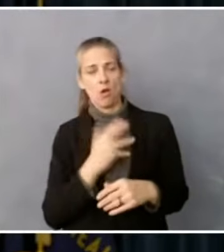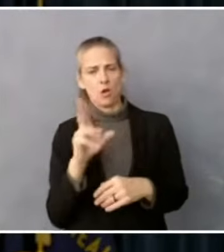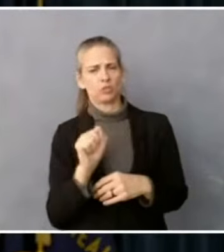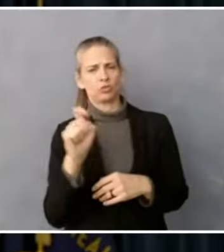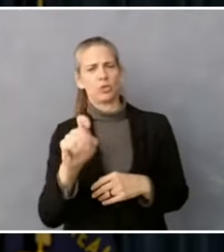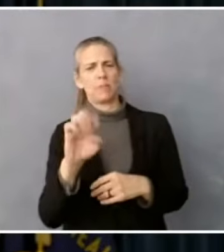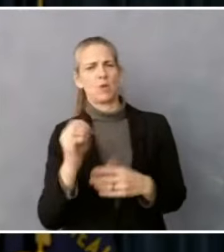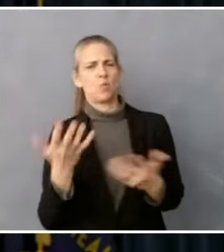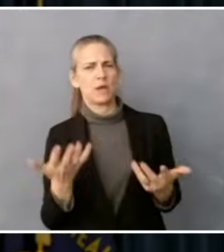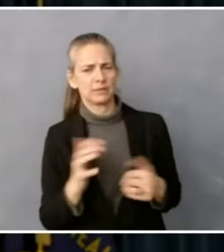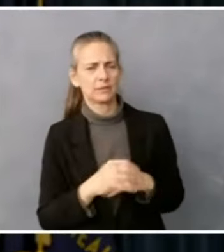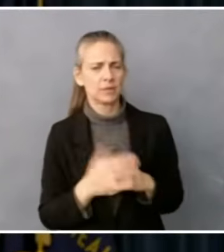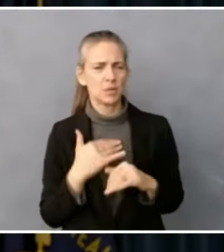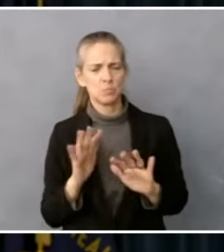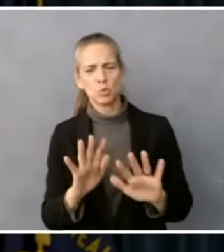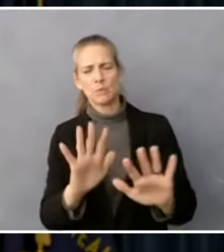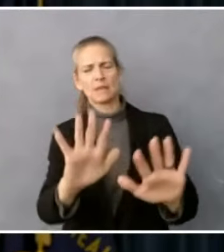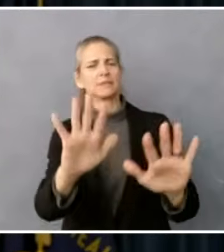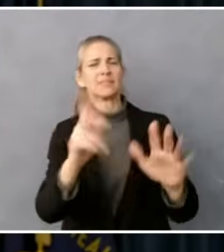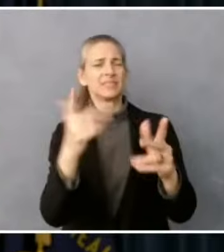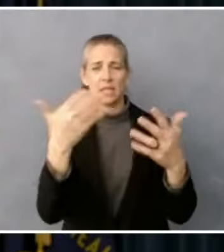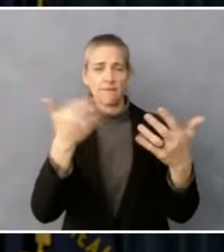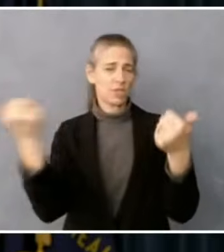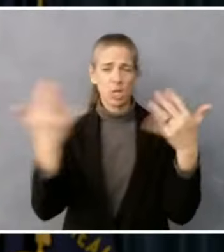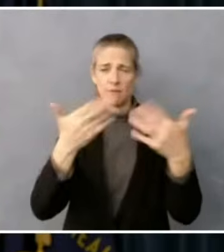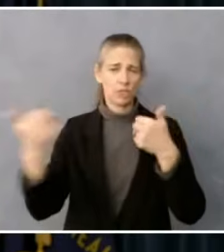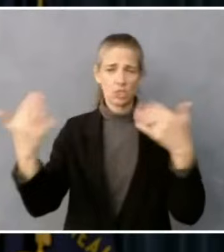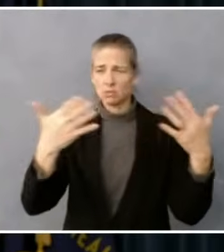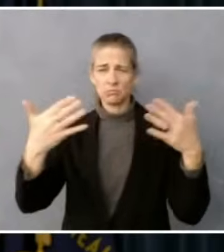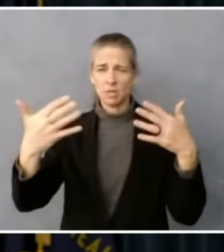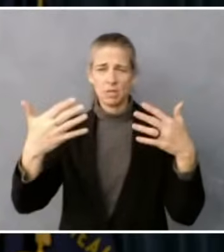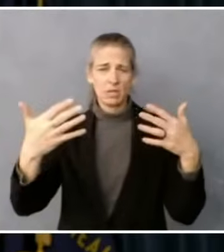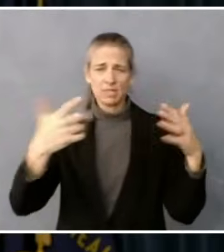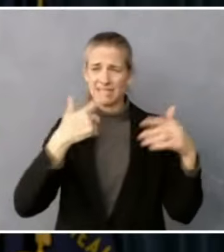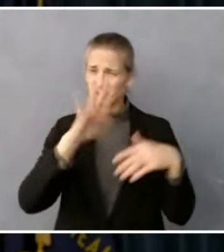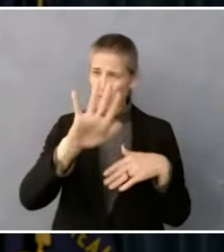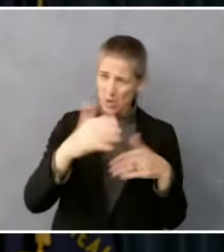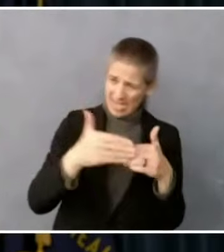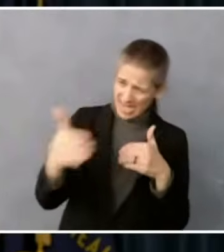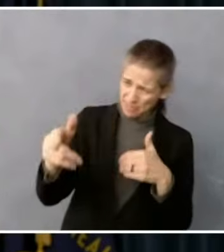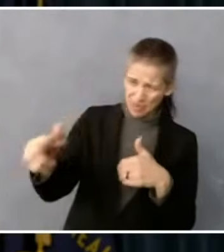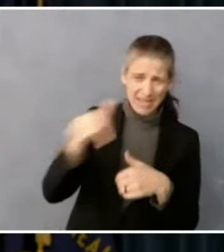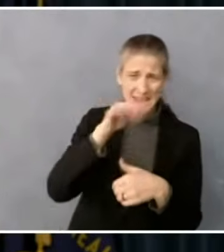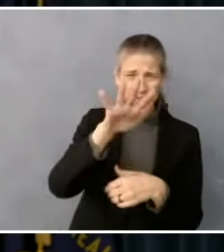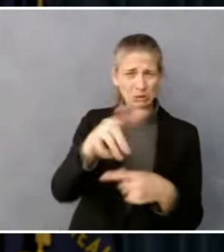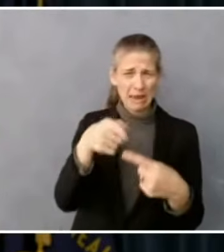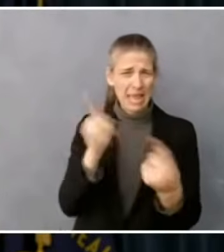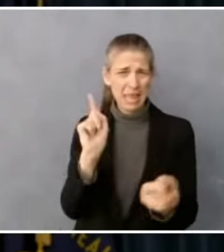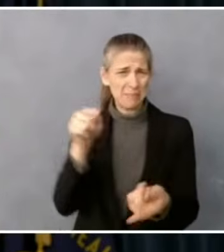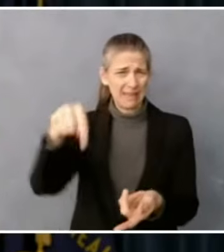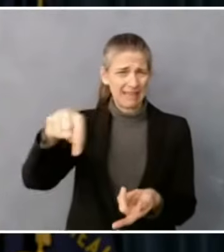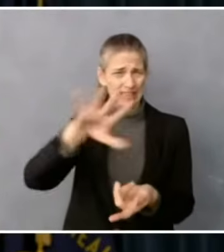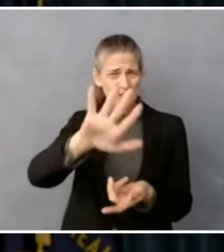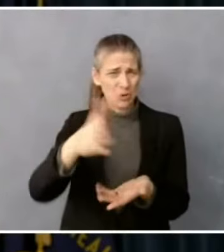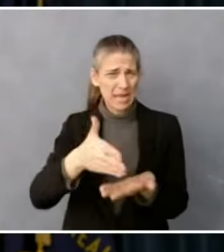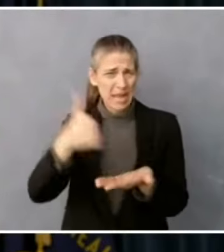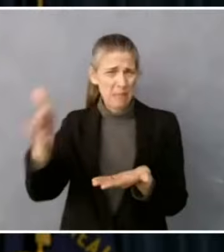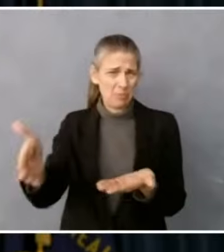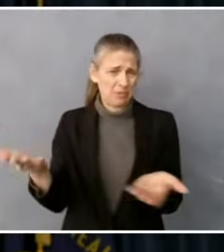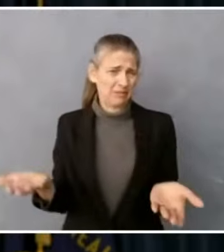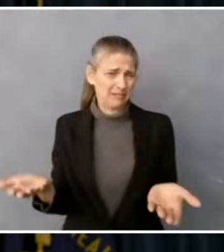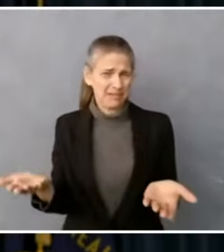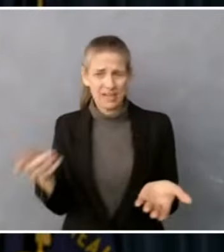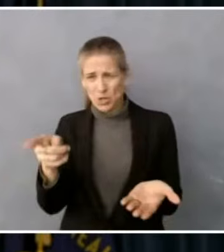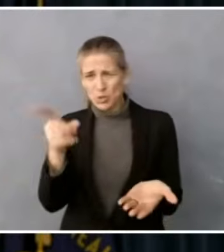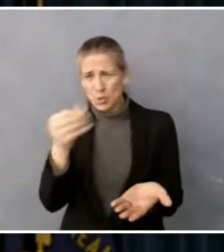pushing back against the division, of telling people that their neighbor is not the enemy from within, it's just your neighbor, and she or he are doing the very